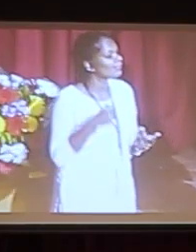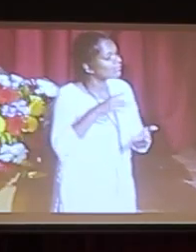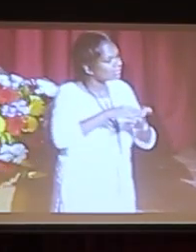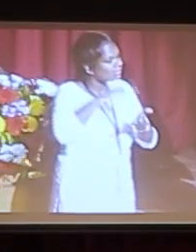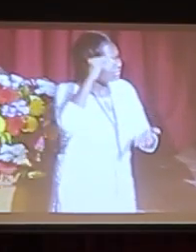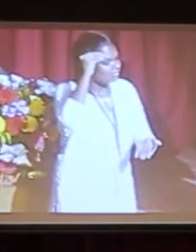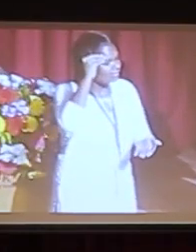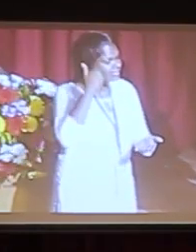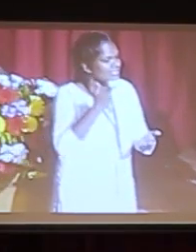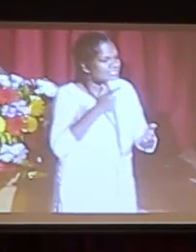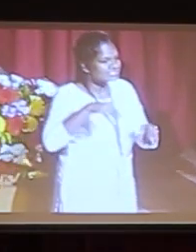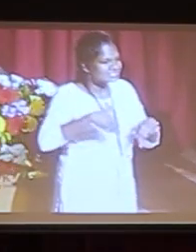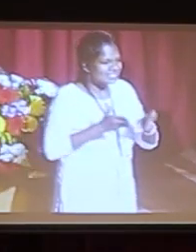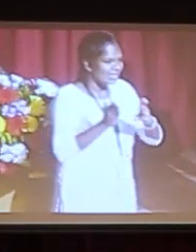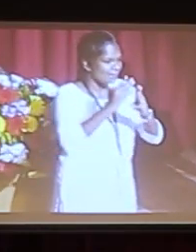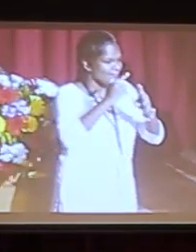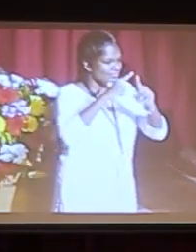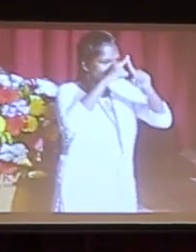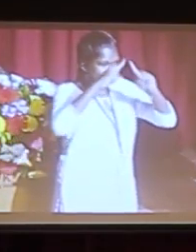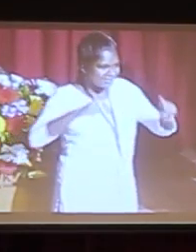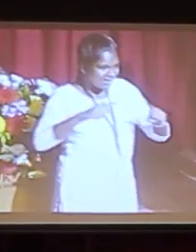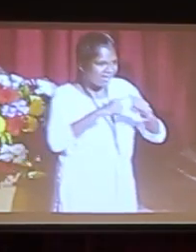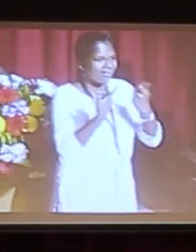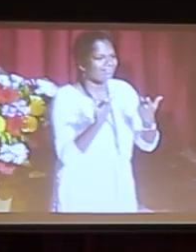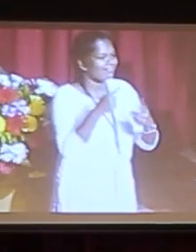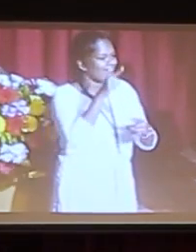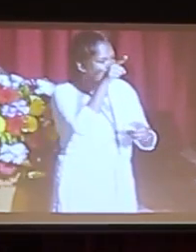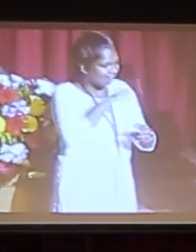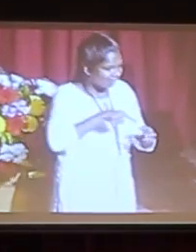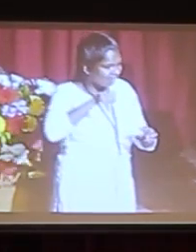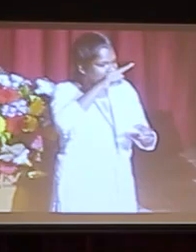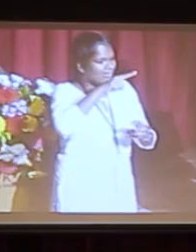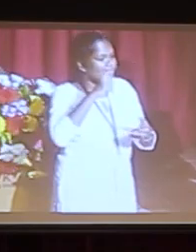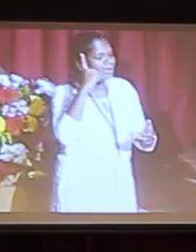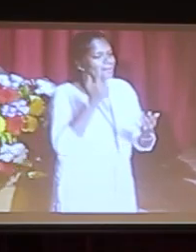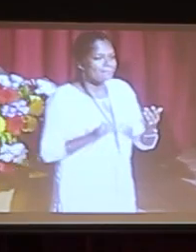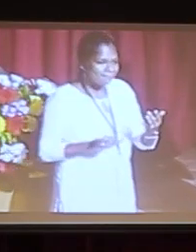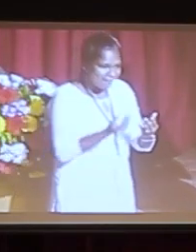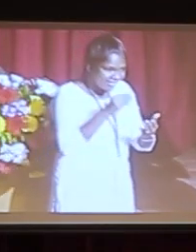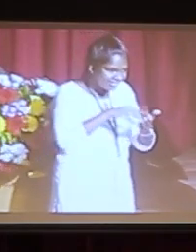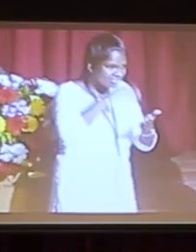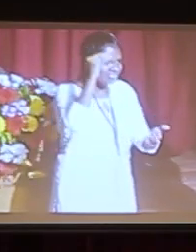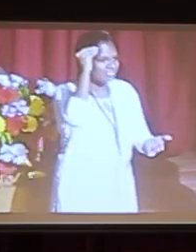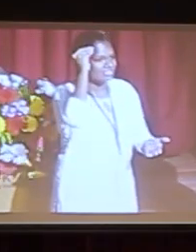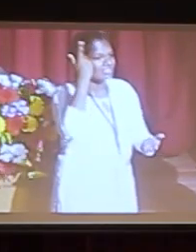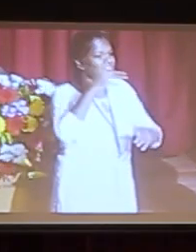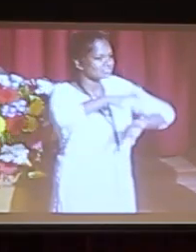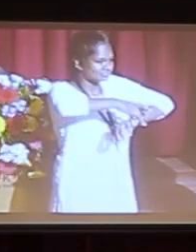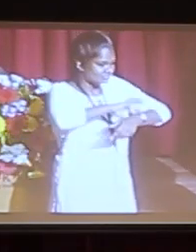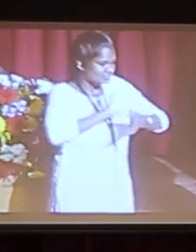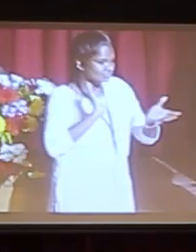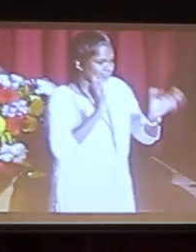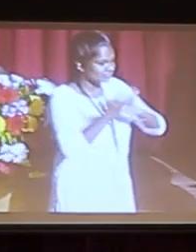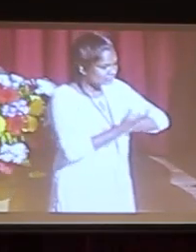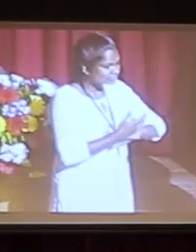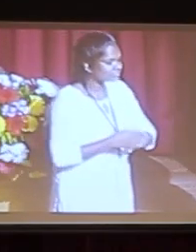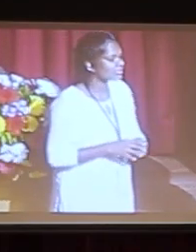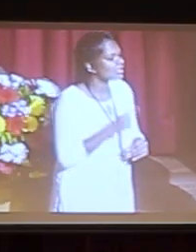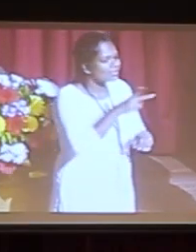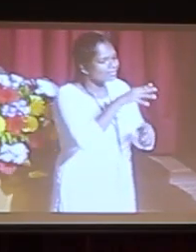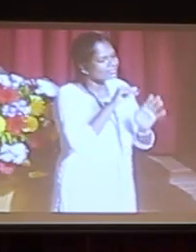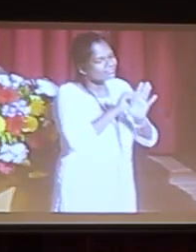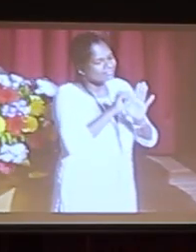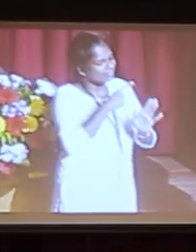to learn the shape of a square while he's learning math, geography. Next slide. It's a video